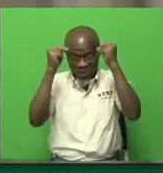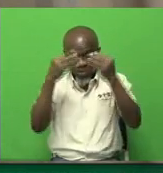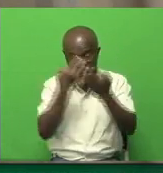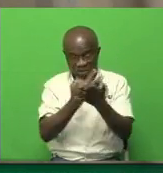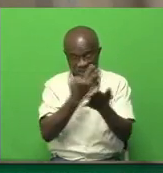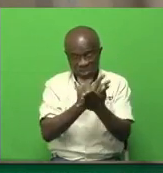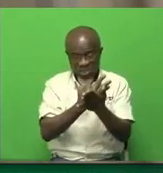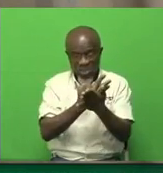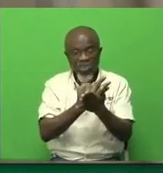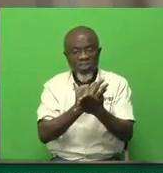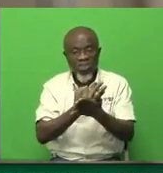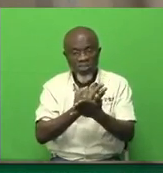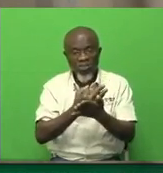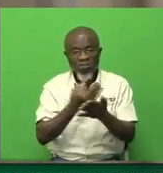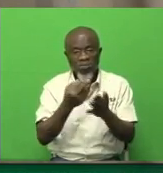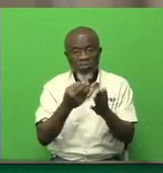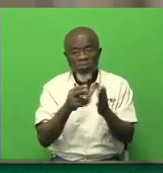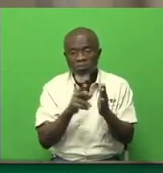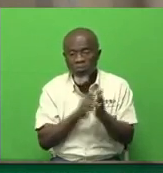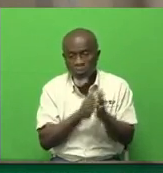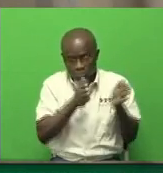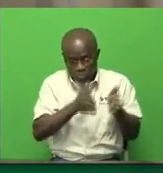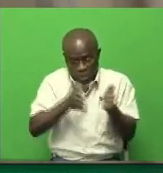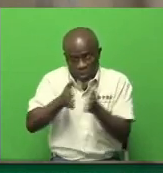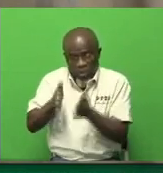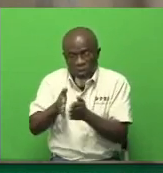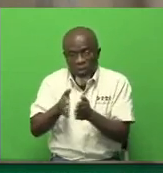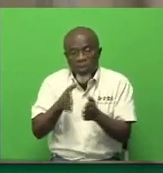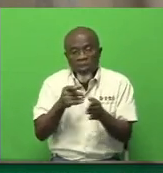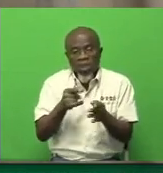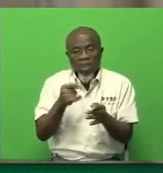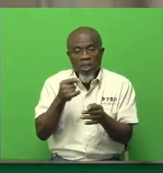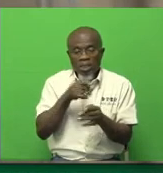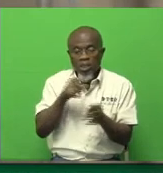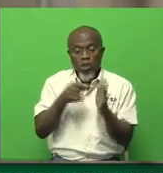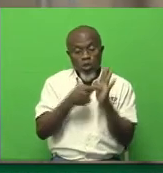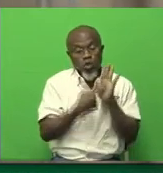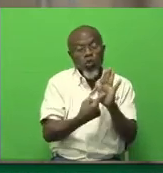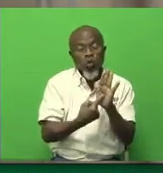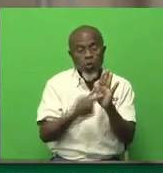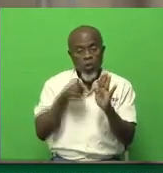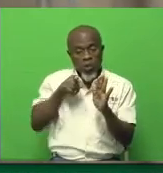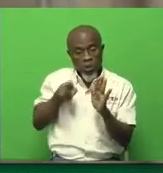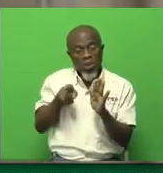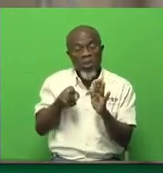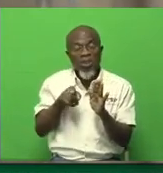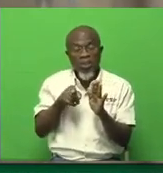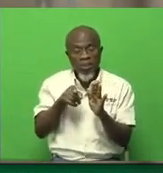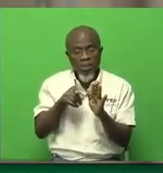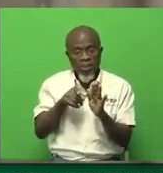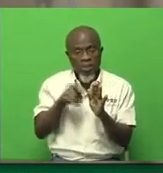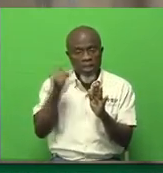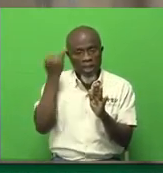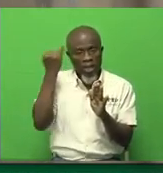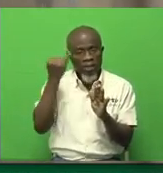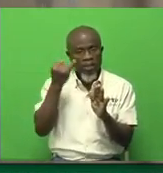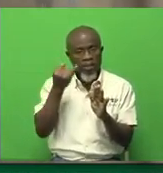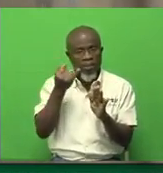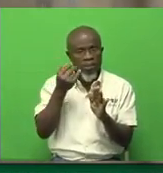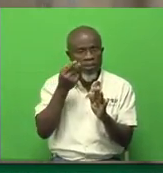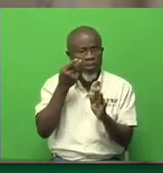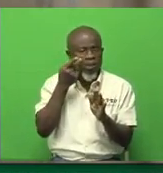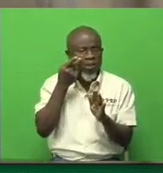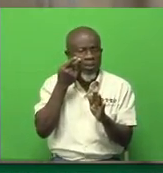understanding and her ability to deal with the issues that most impact and affect the lives of the people of